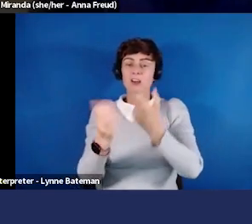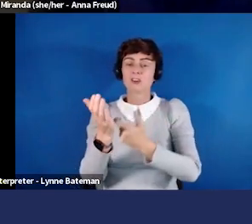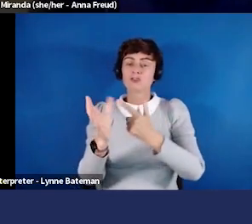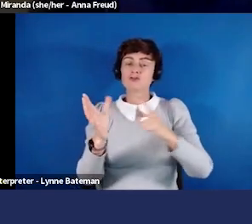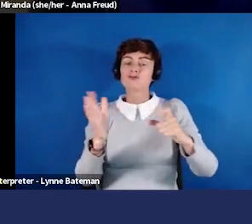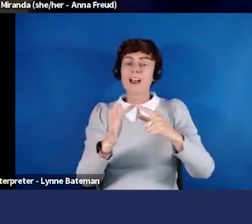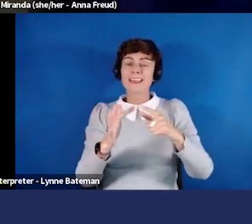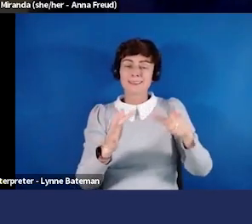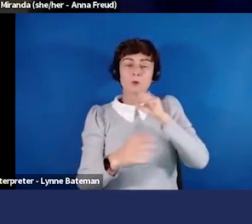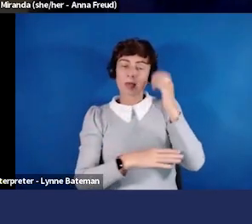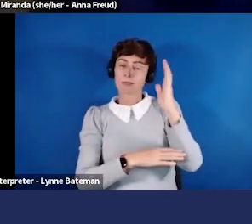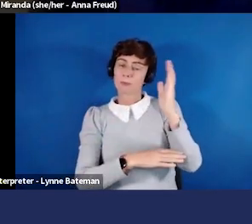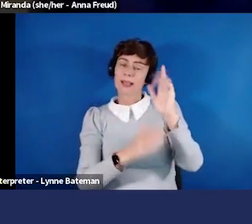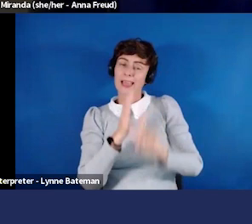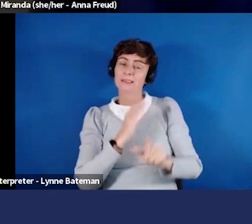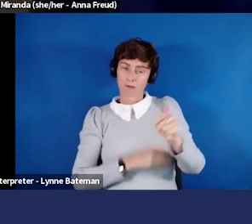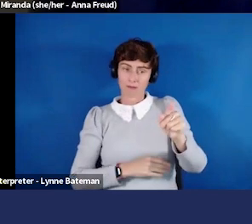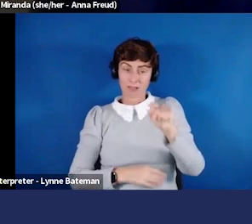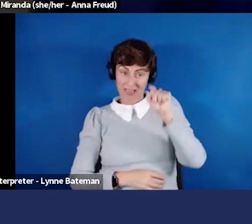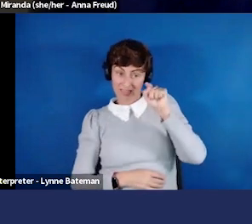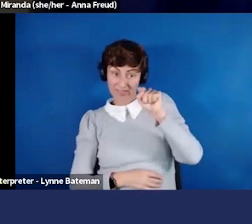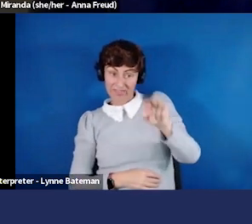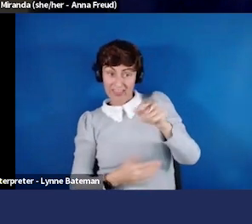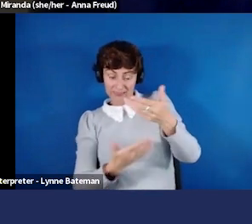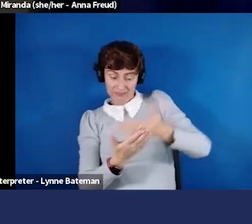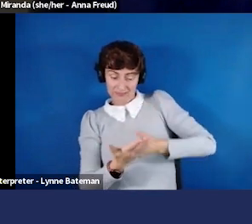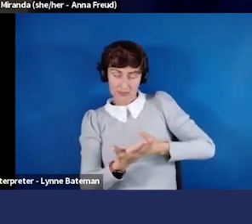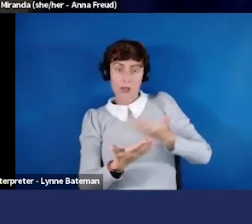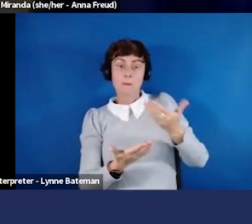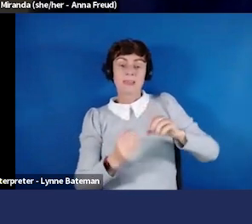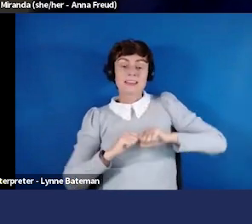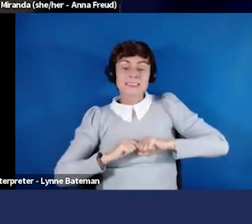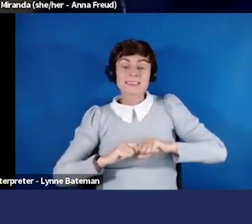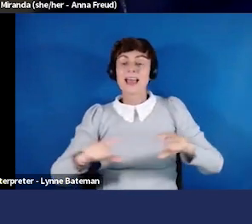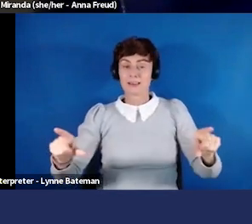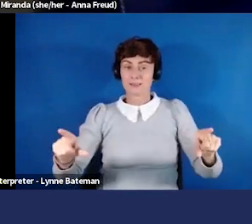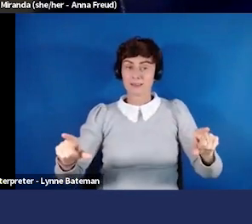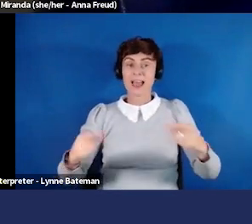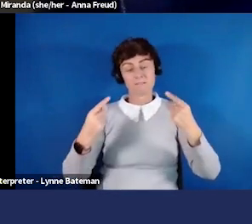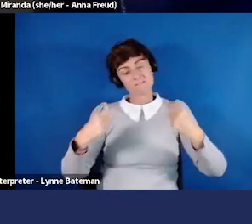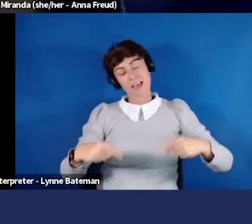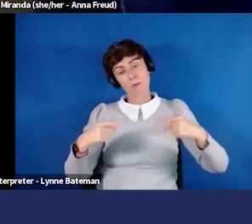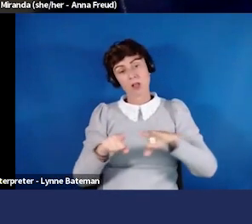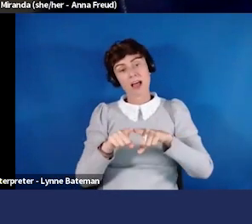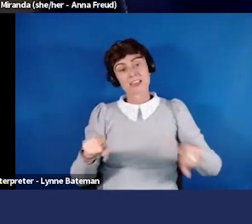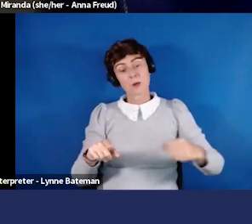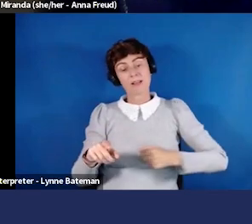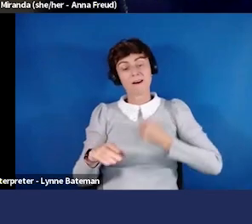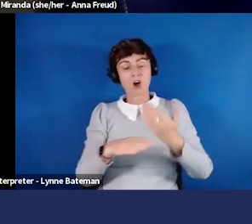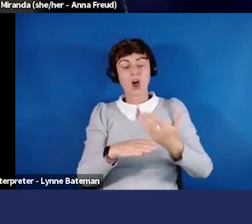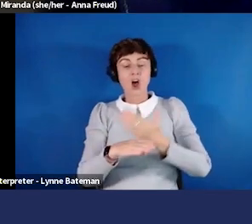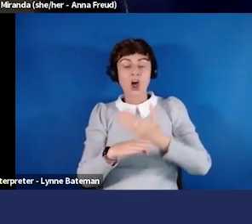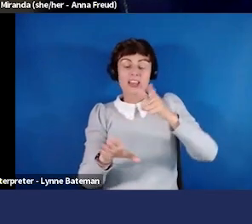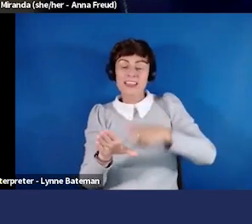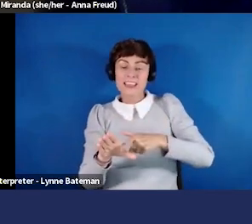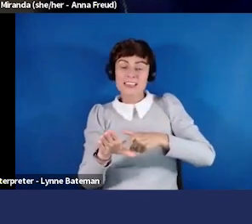from shortly. And this resource has been sent to all of you who attend, and it will be available on our Early Years in Mind